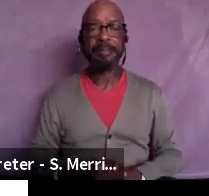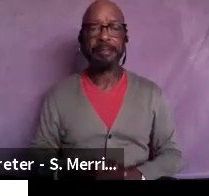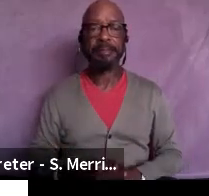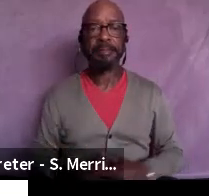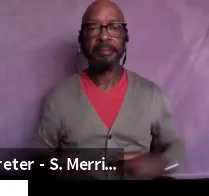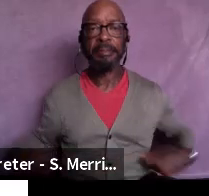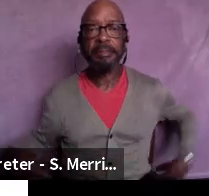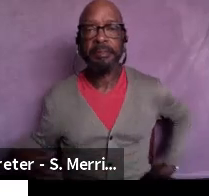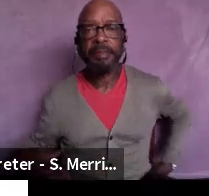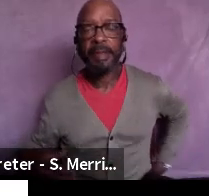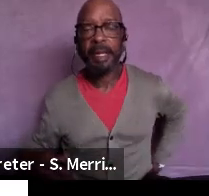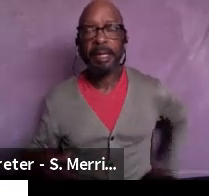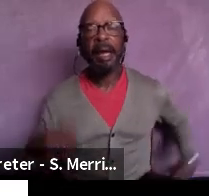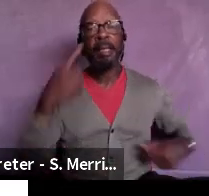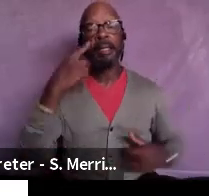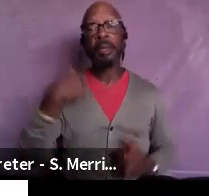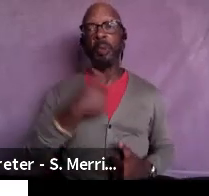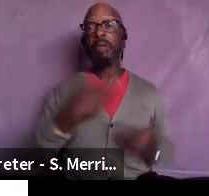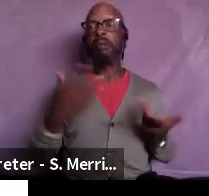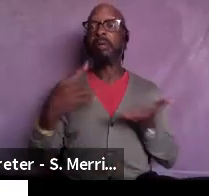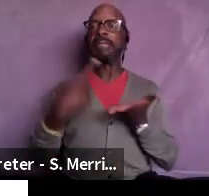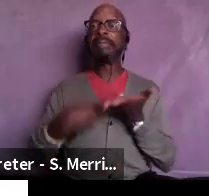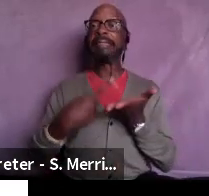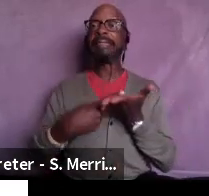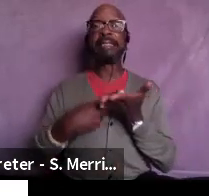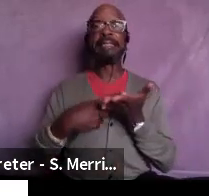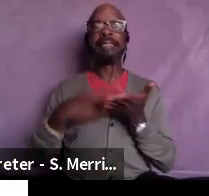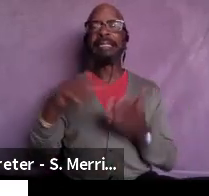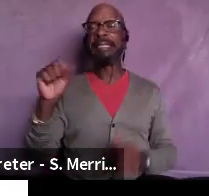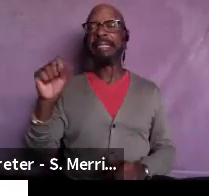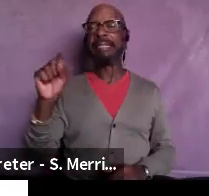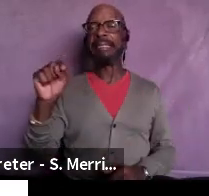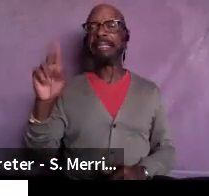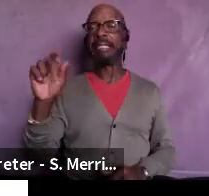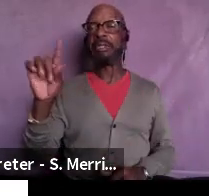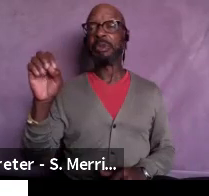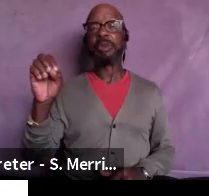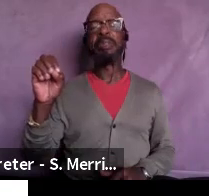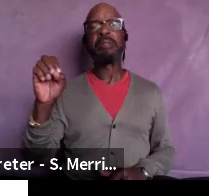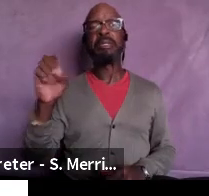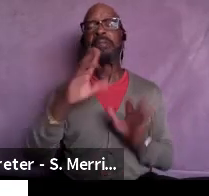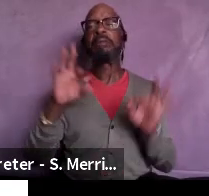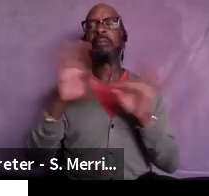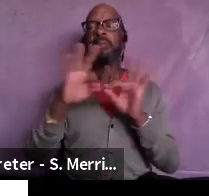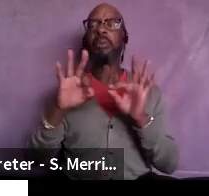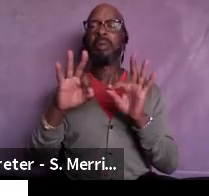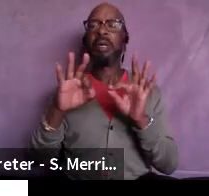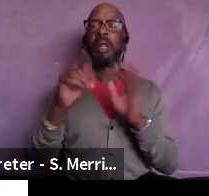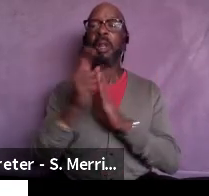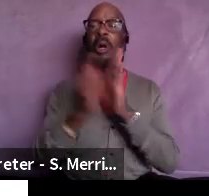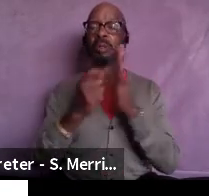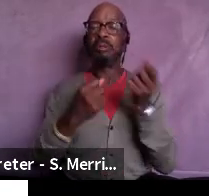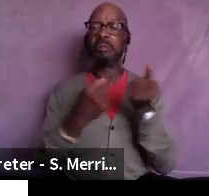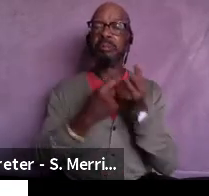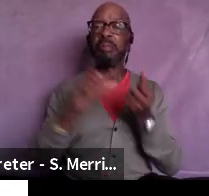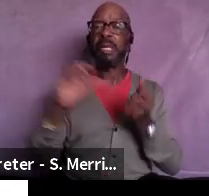And I think we have discussed the statutes, the major laws enforced by OCR already. So if we can move